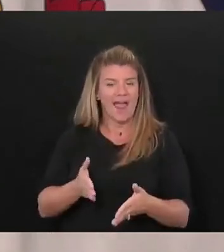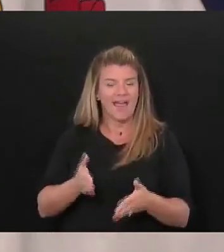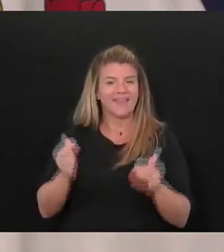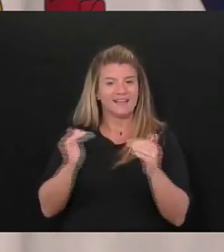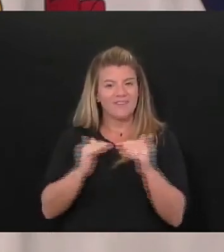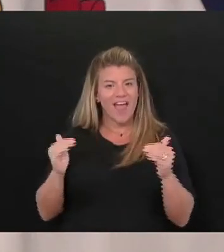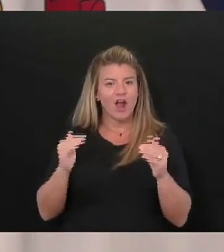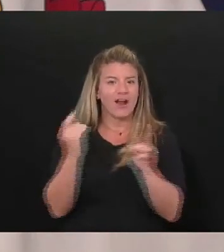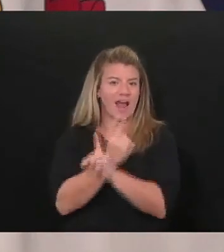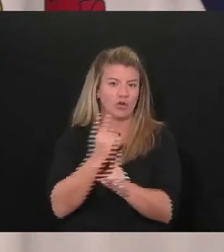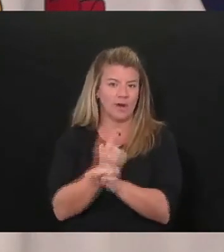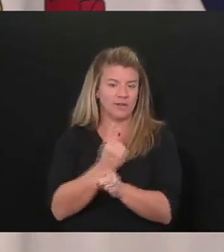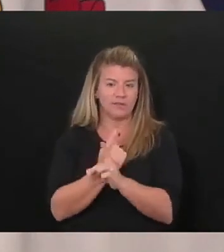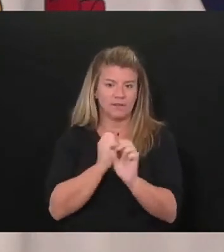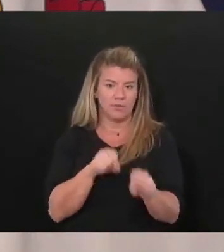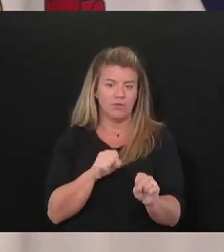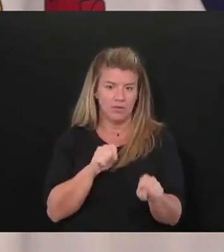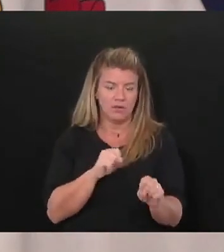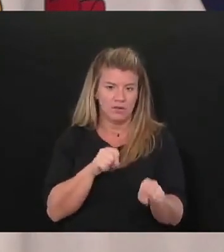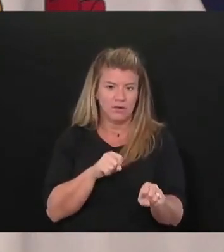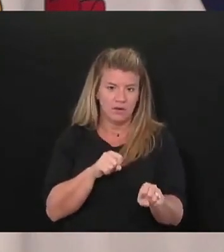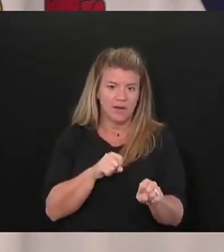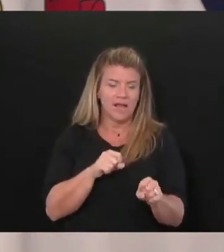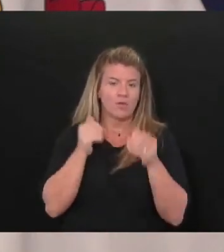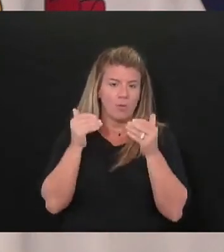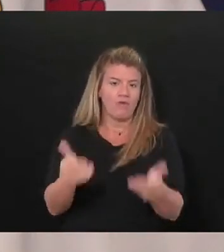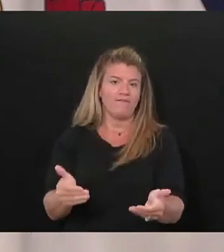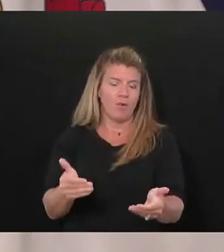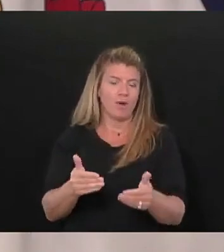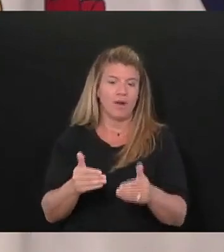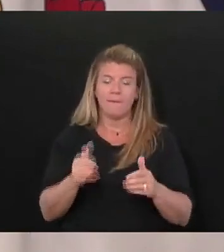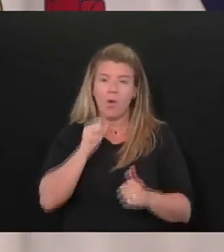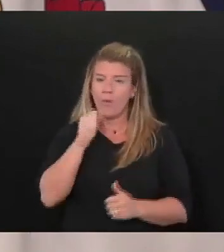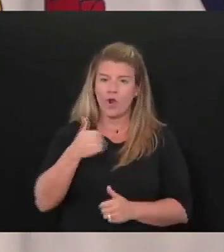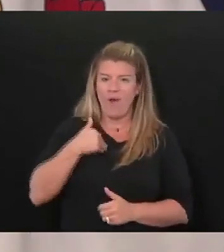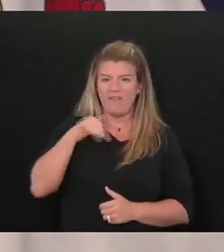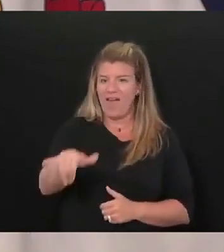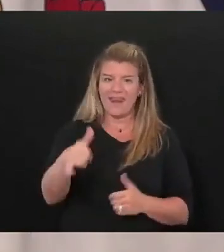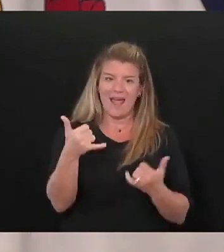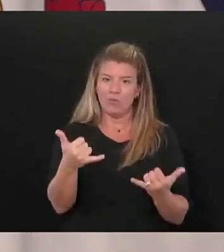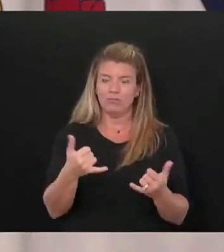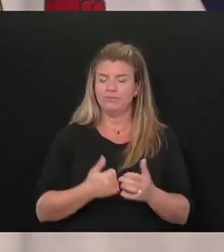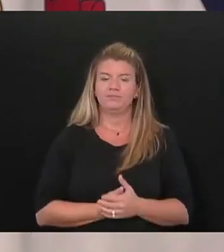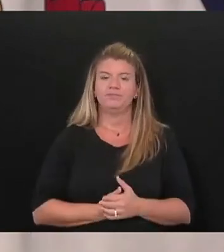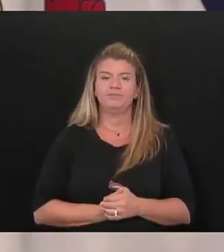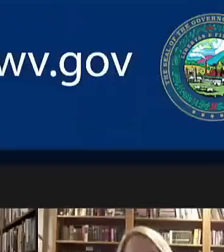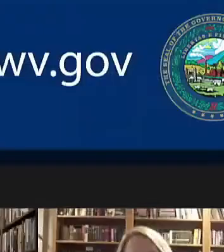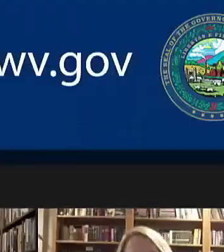and accurate as we can possibly make it as we move forward, but we don't have that right now.